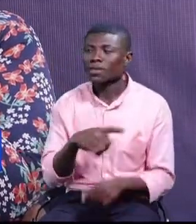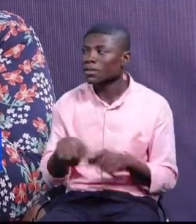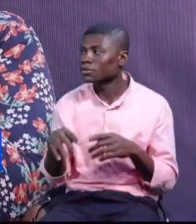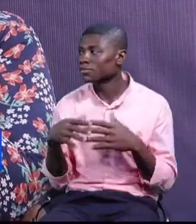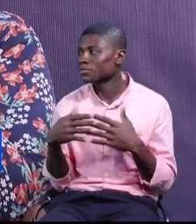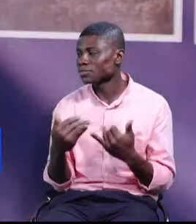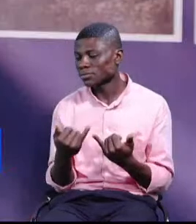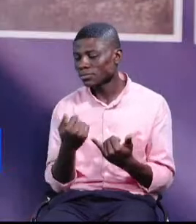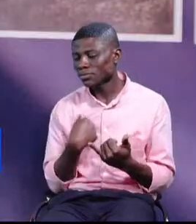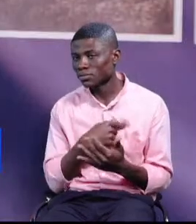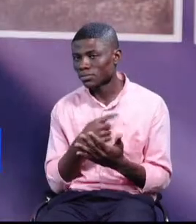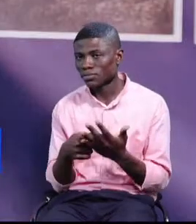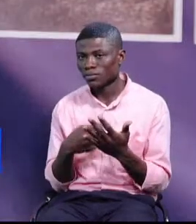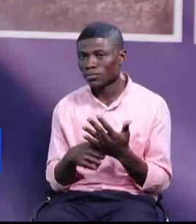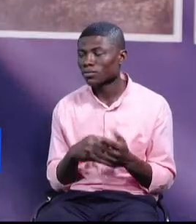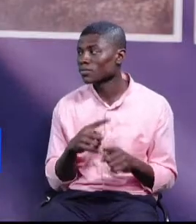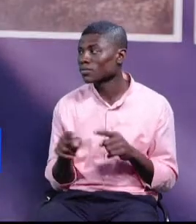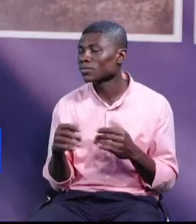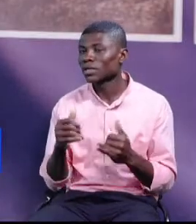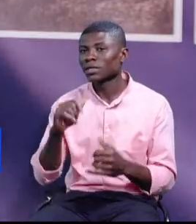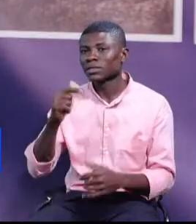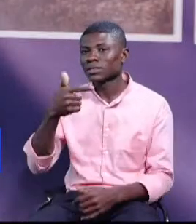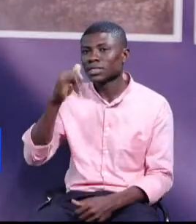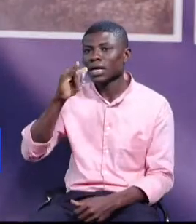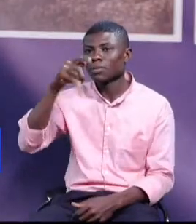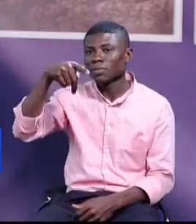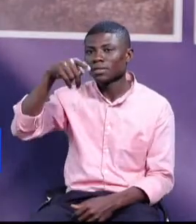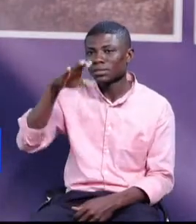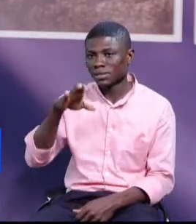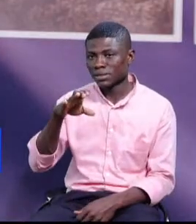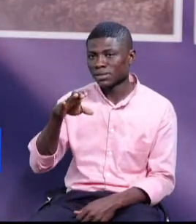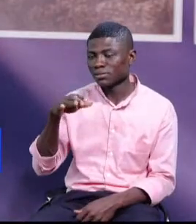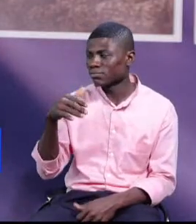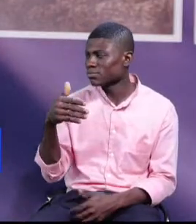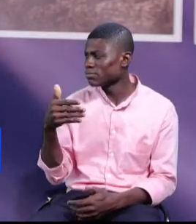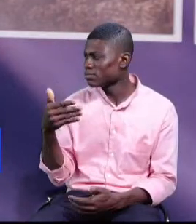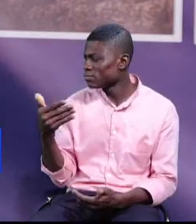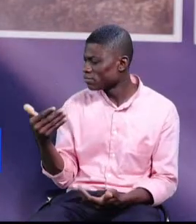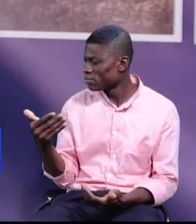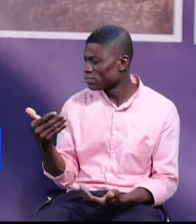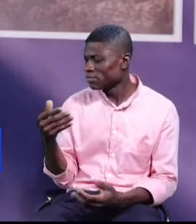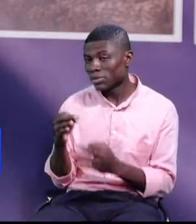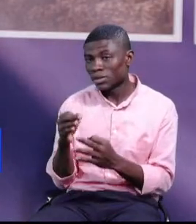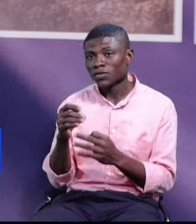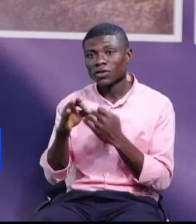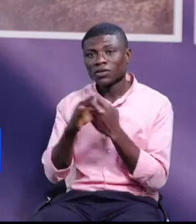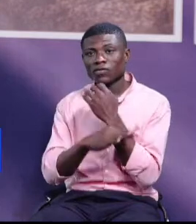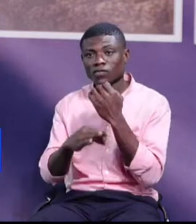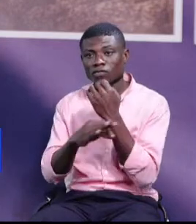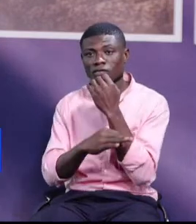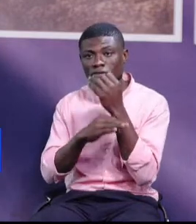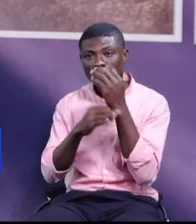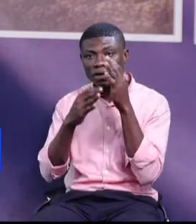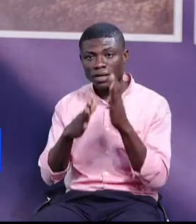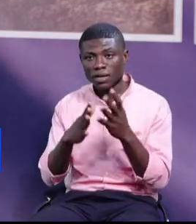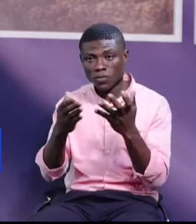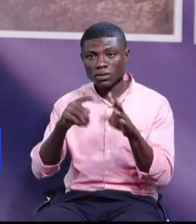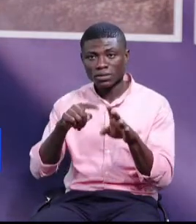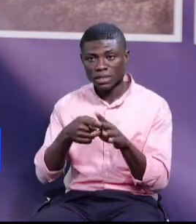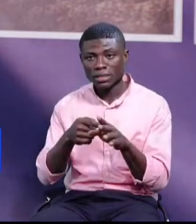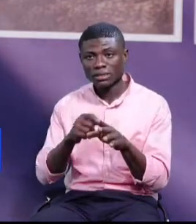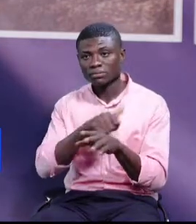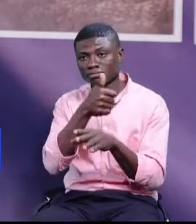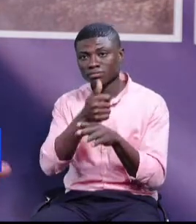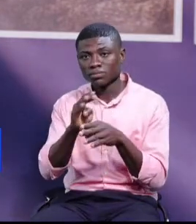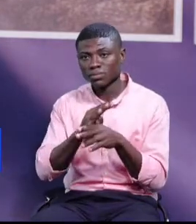now let's even discuss a little bit about GIPC. GIPC, if you're a foreigner and you want to start business again, you